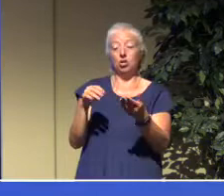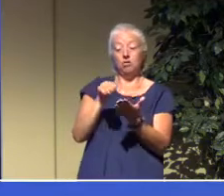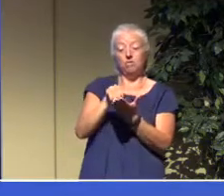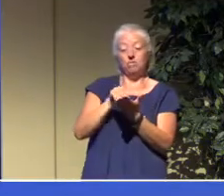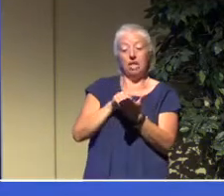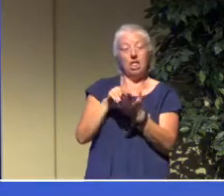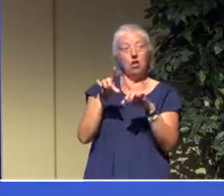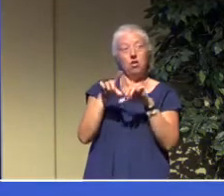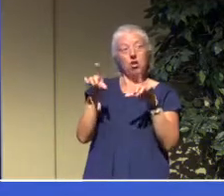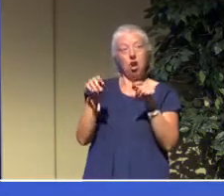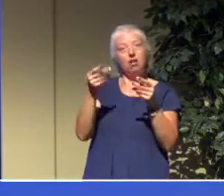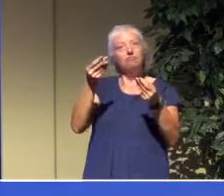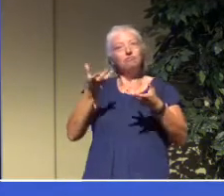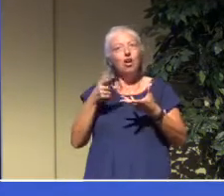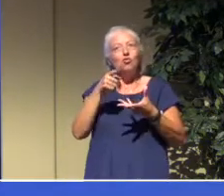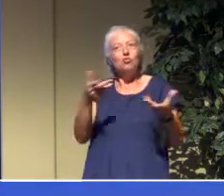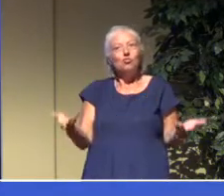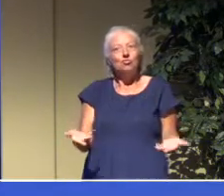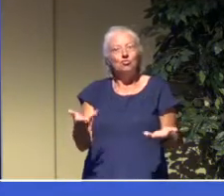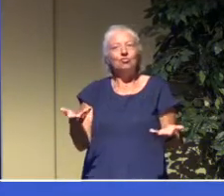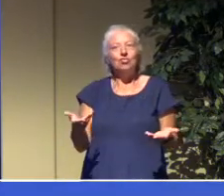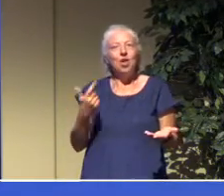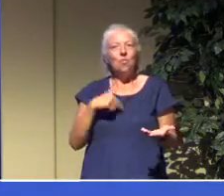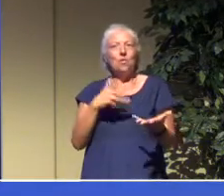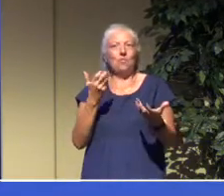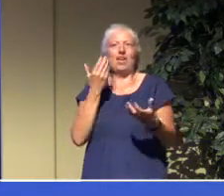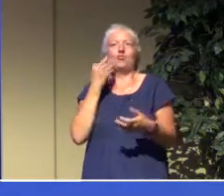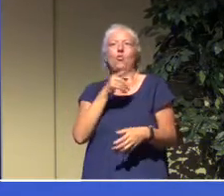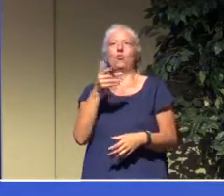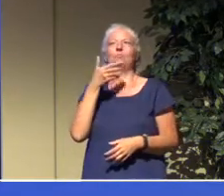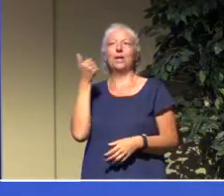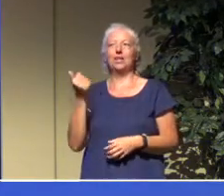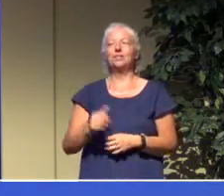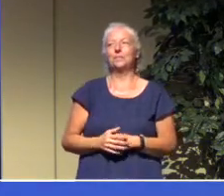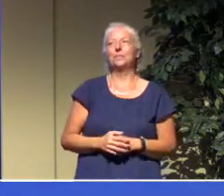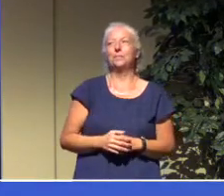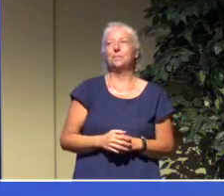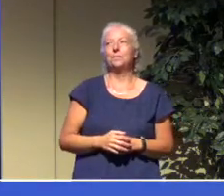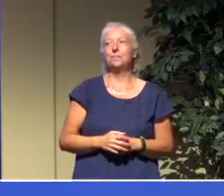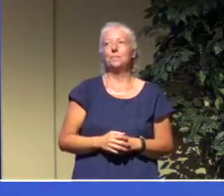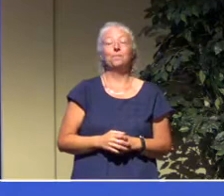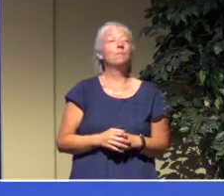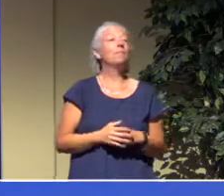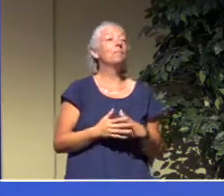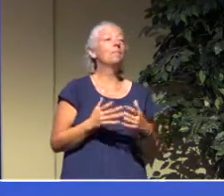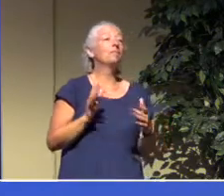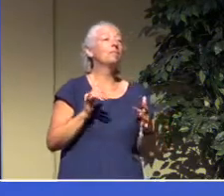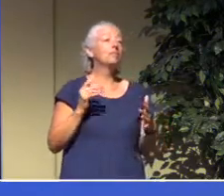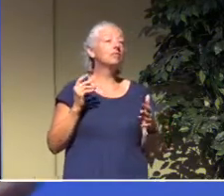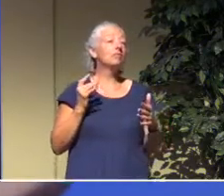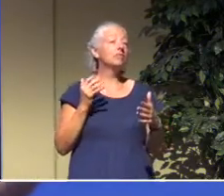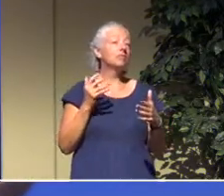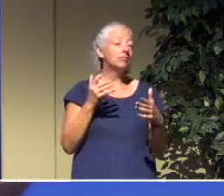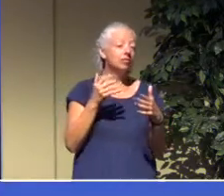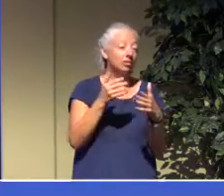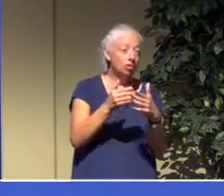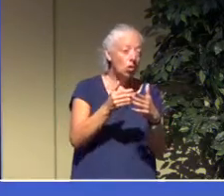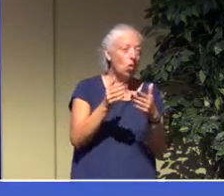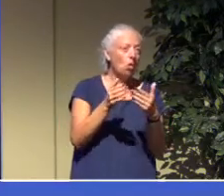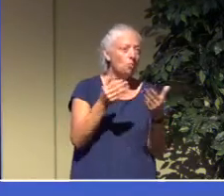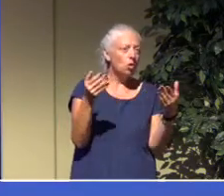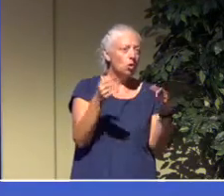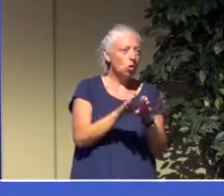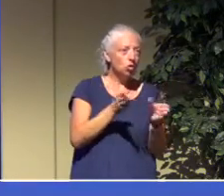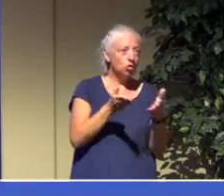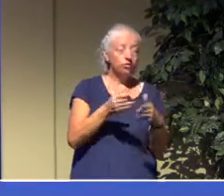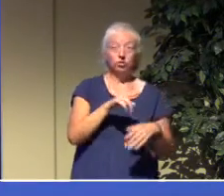Let us know you've been here. We'd love to get to know you better. And with that, we're coming to the end of our service. If you